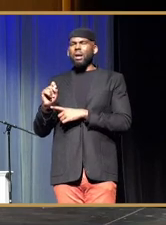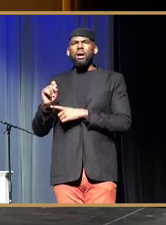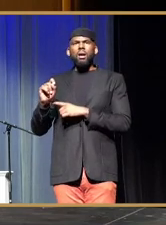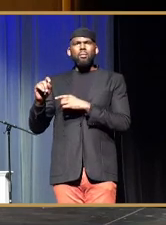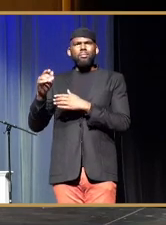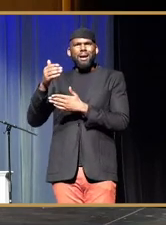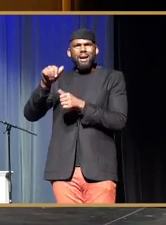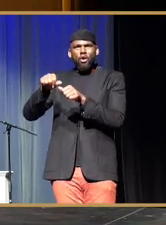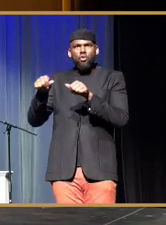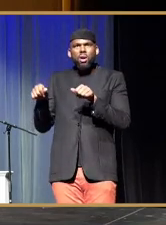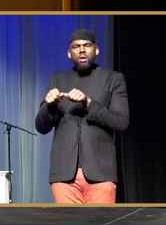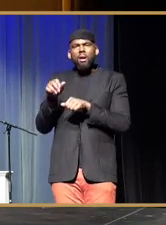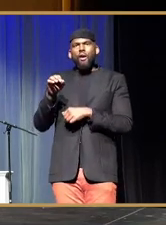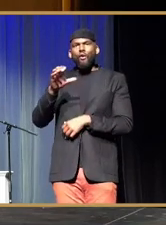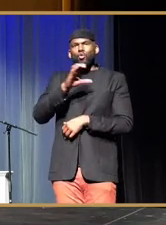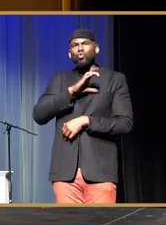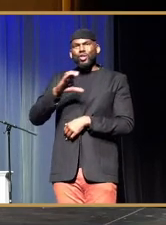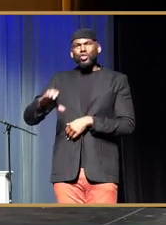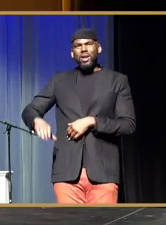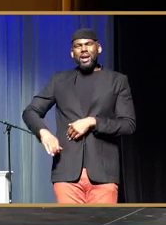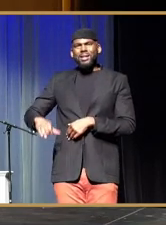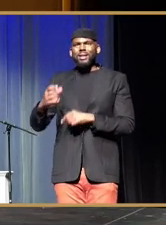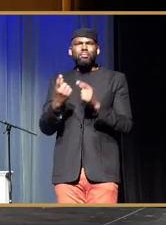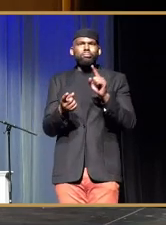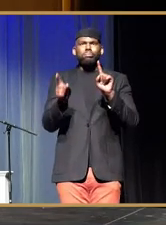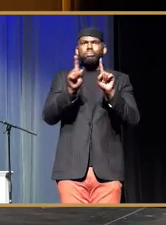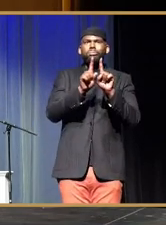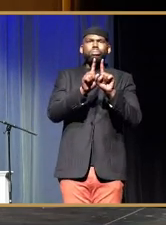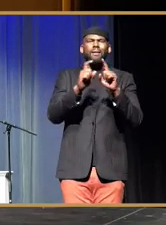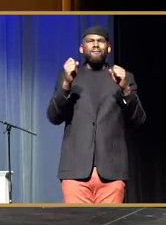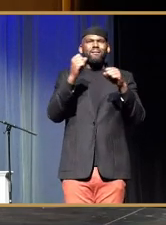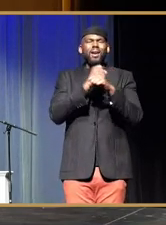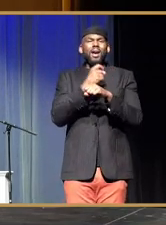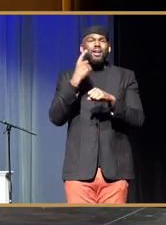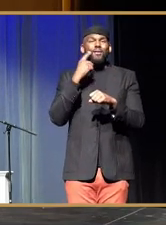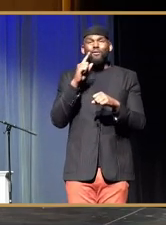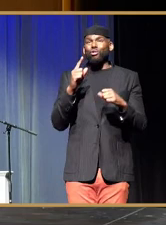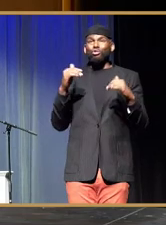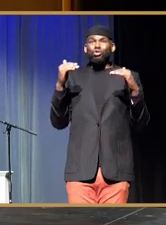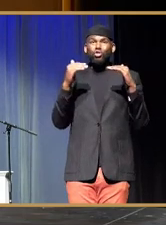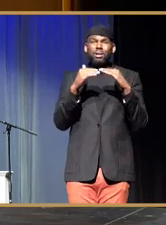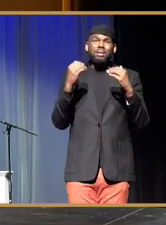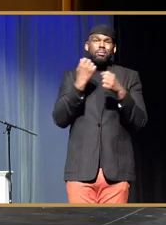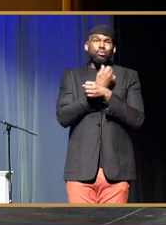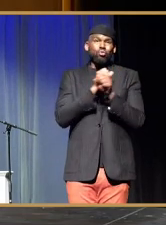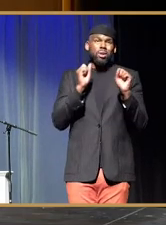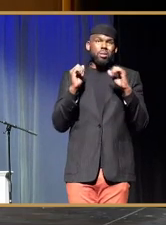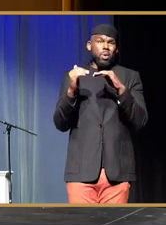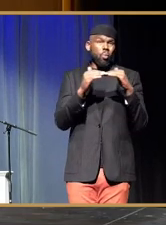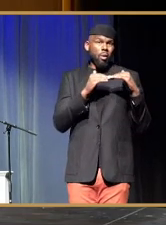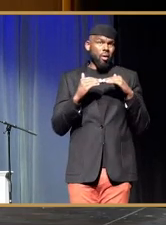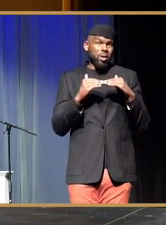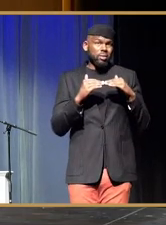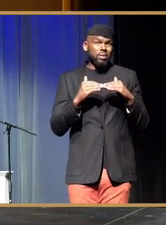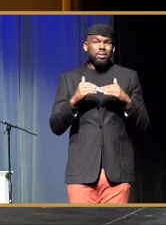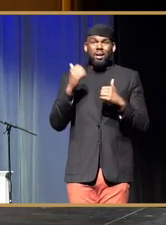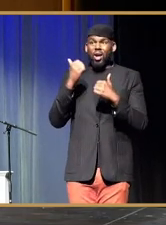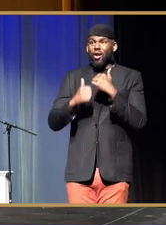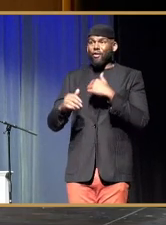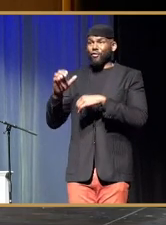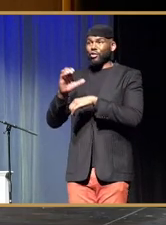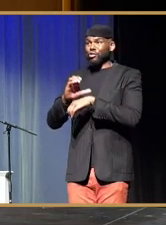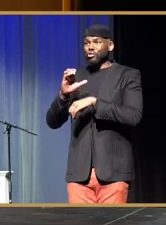Christianity that was on the side of the fight for freedom, justice, and equality. Therefore, every church